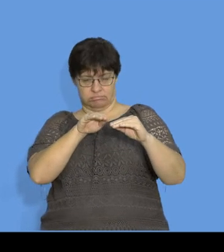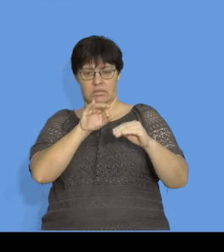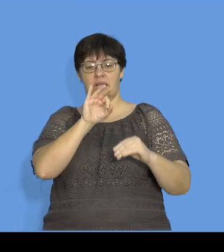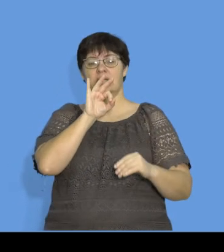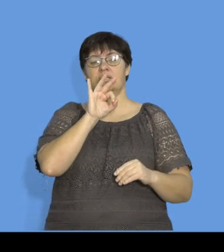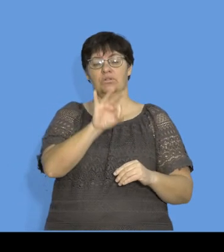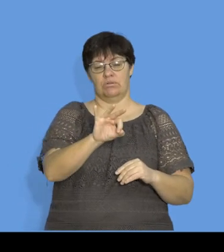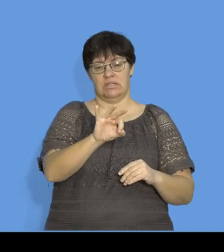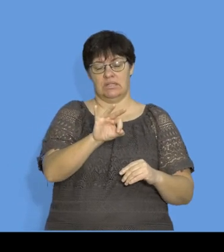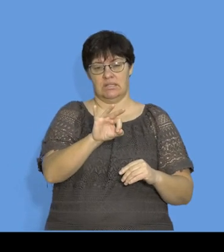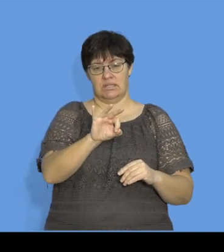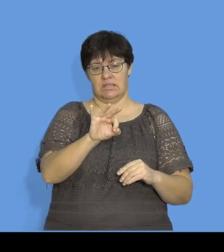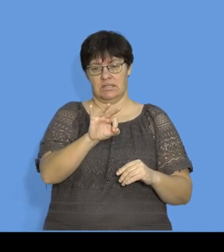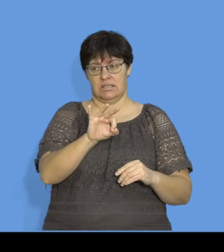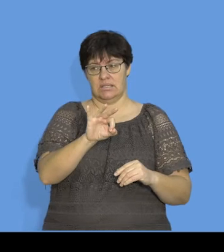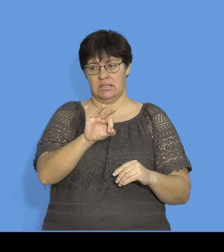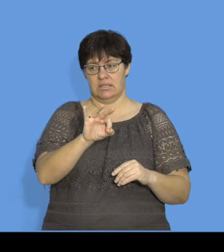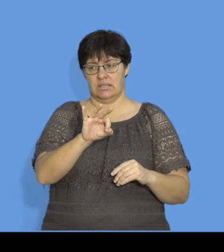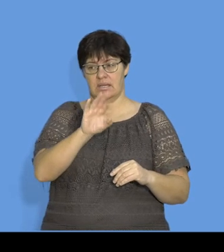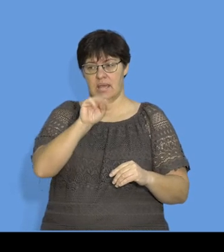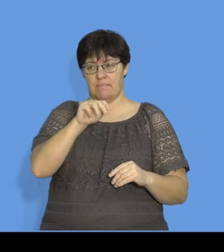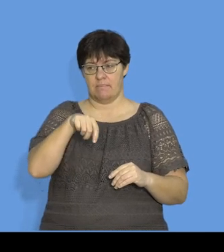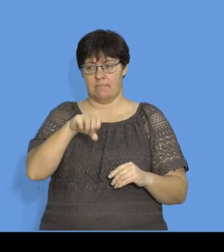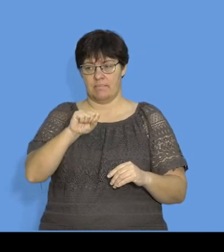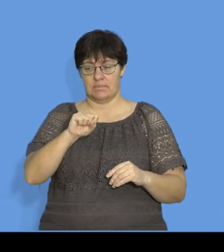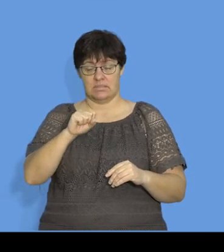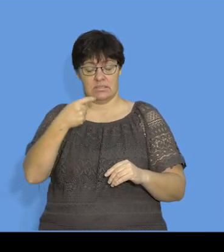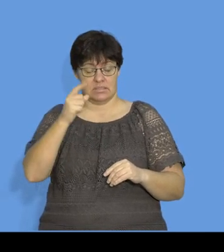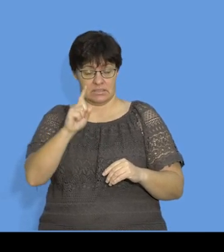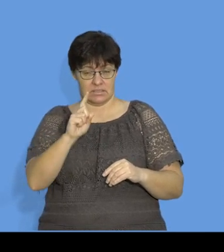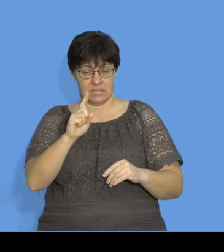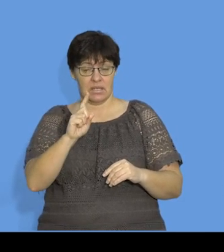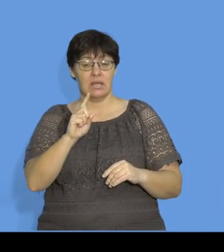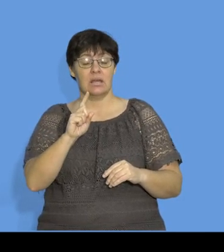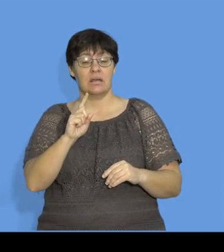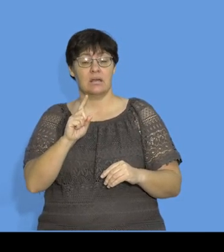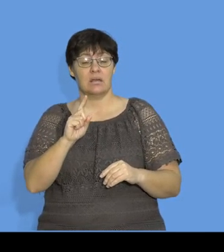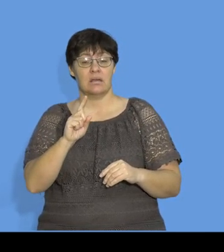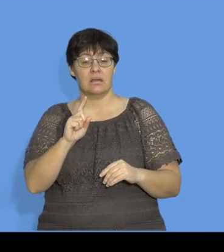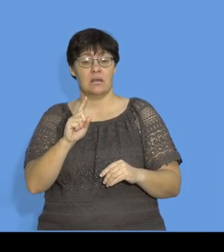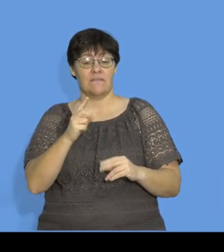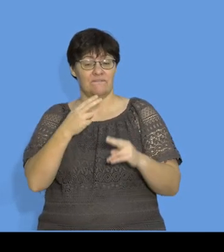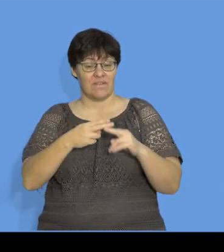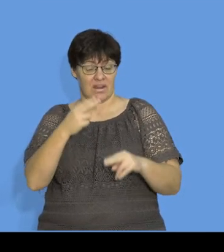3, final velocity, in 3 seconds time.